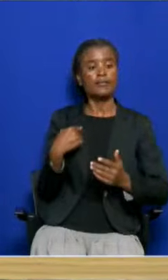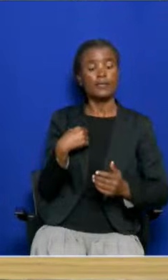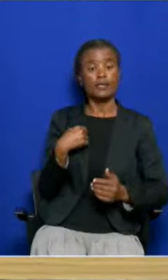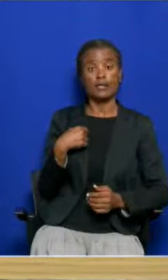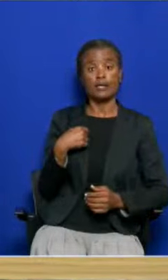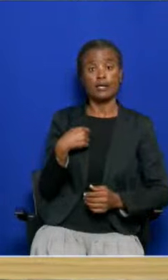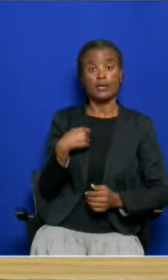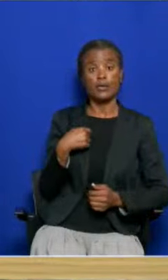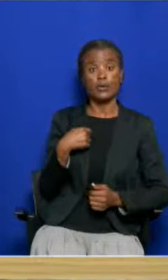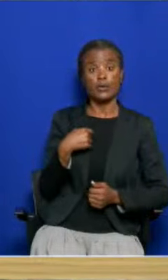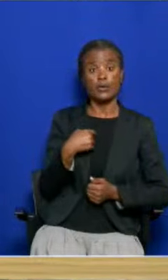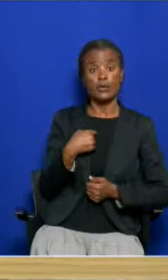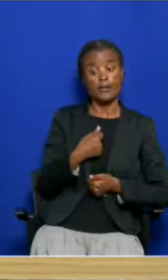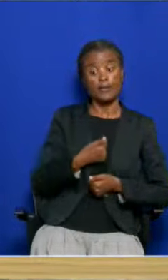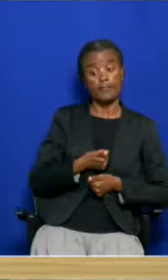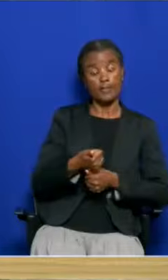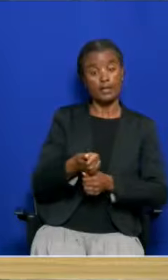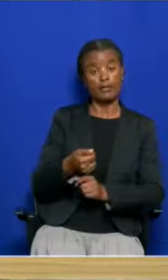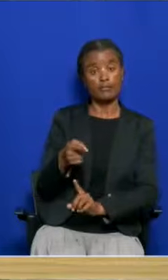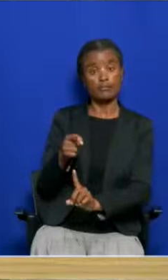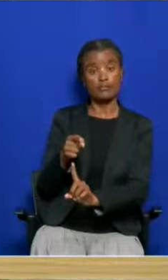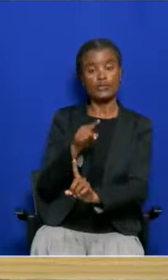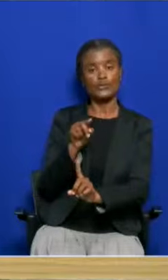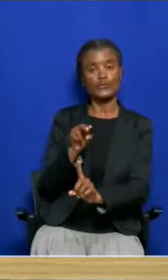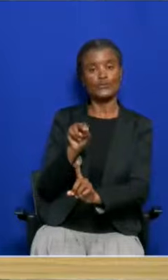Officer Zungu. That's why you see